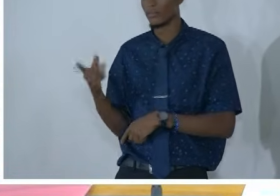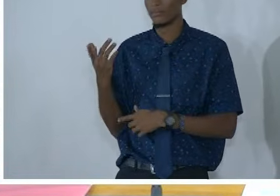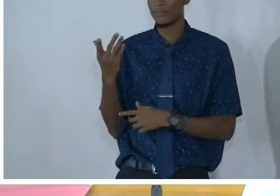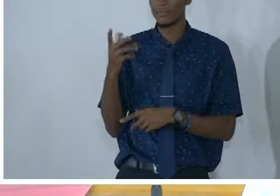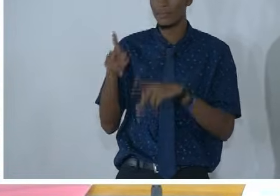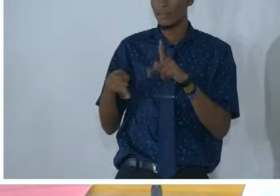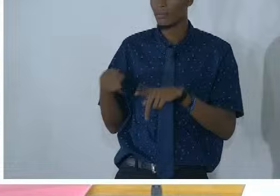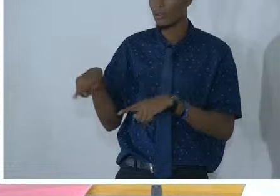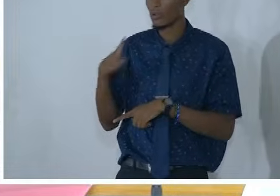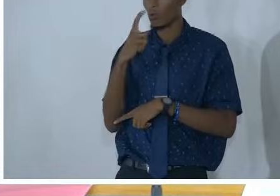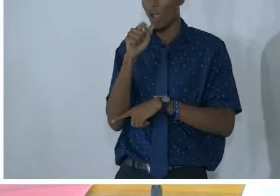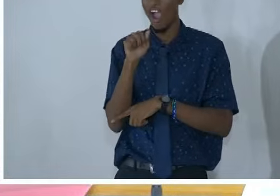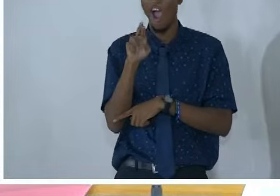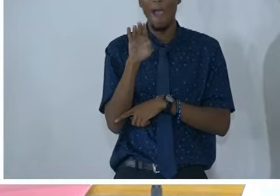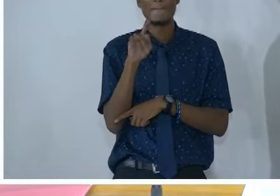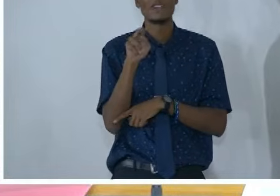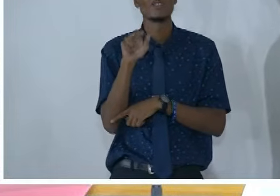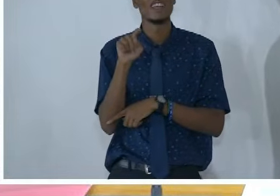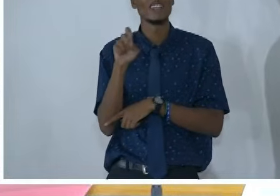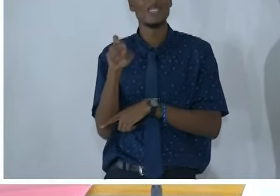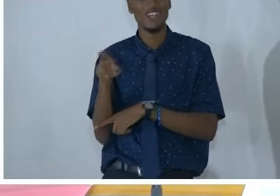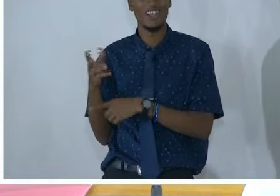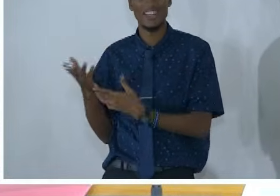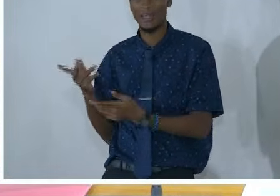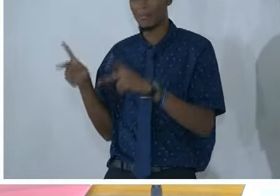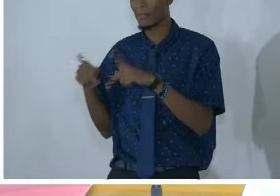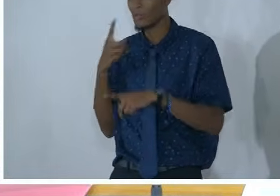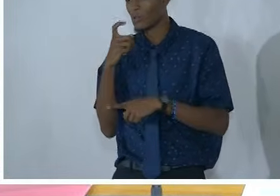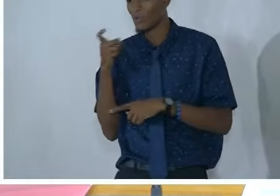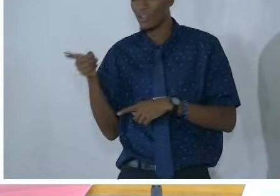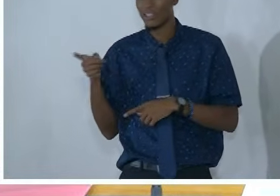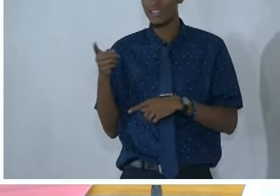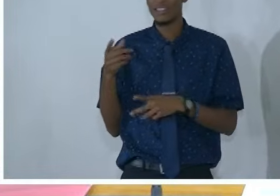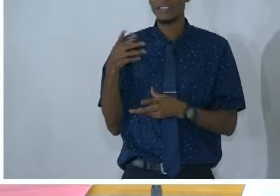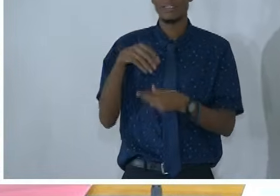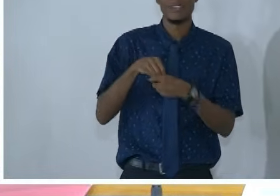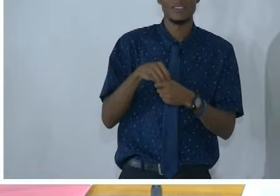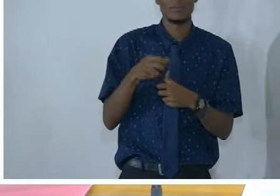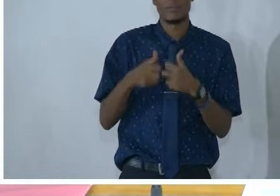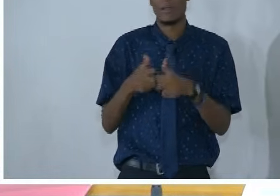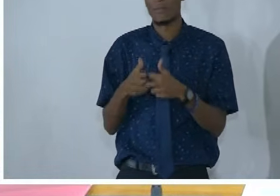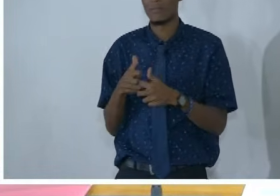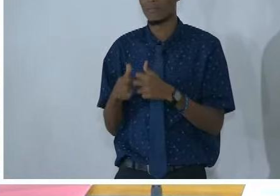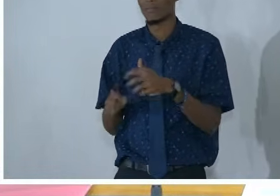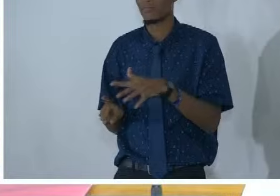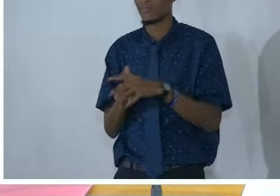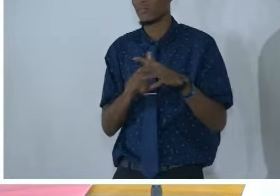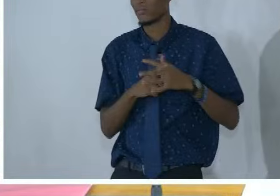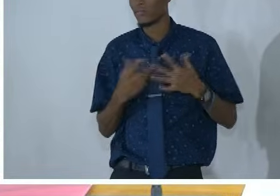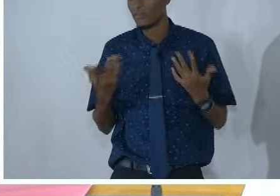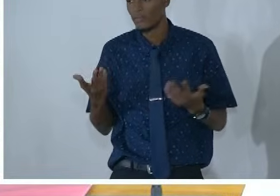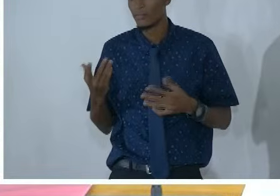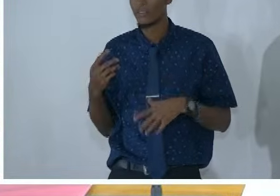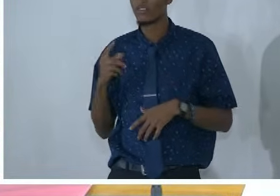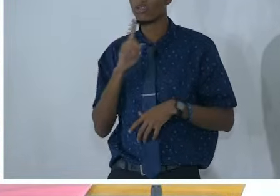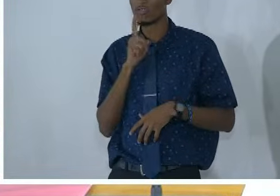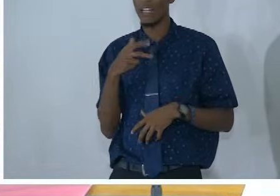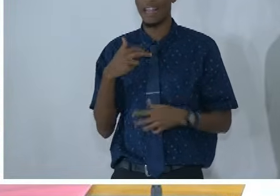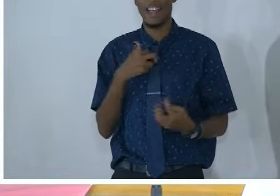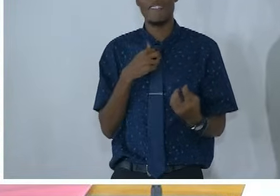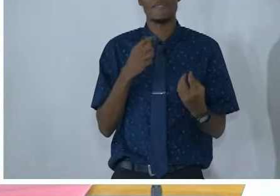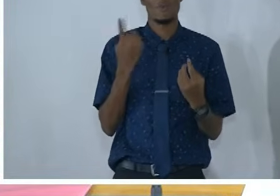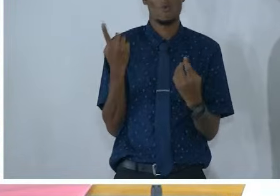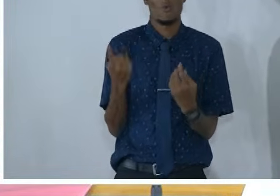arbitrators? And I know we've done some work in arbitration, but I think we'll need a deeper bench of mediator to address that.